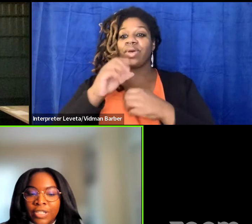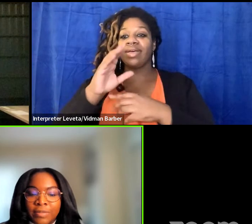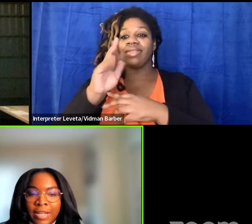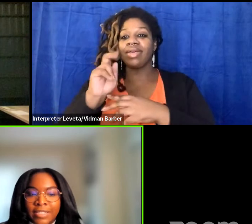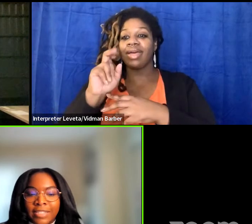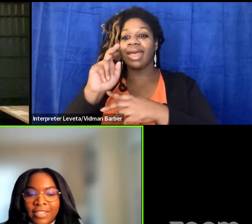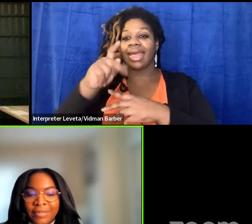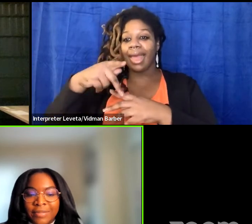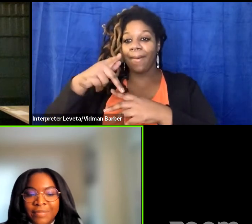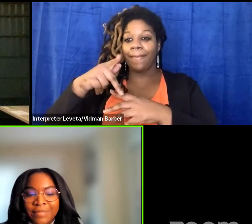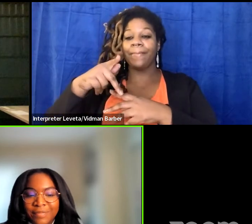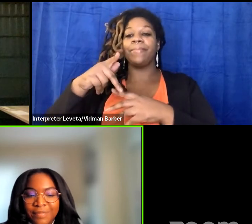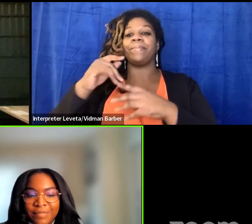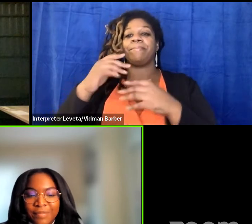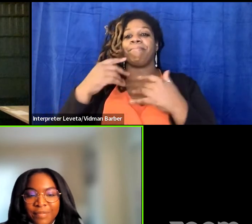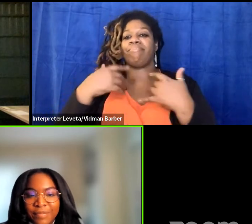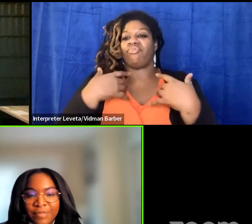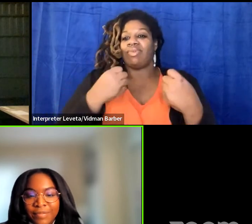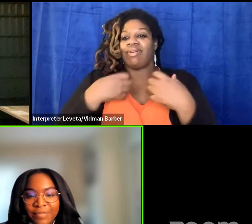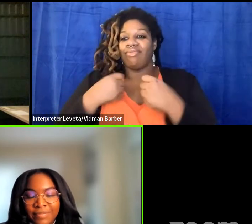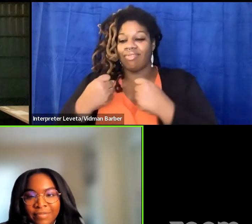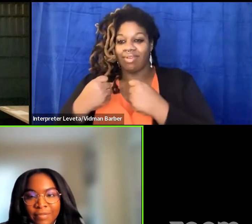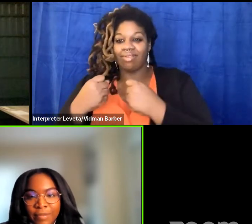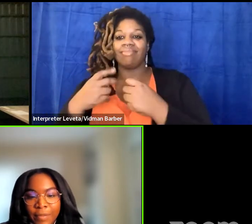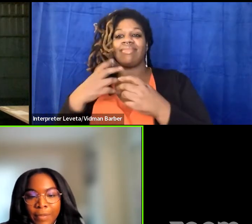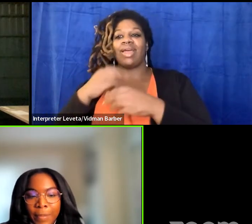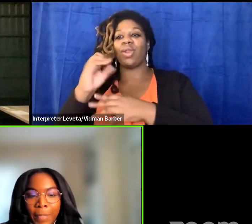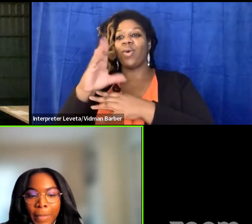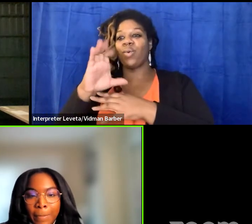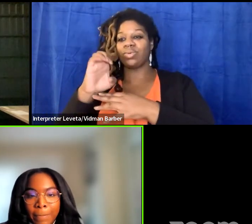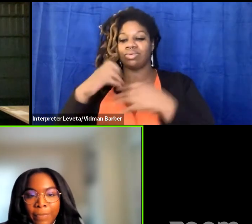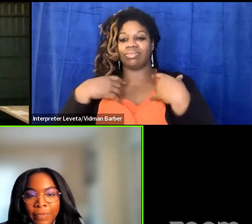restoration, and oceans plastic team.